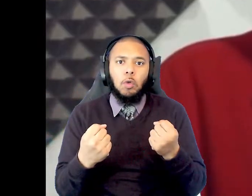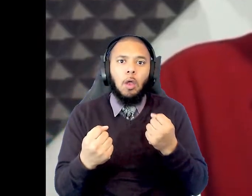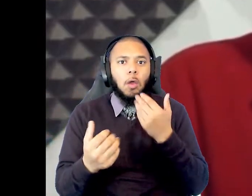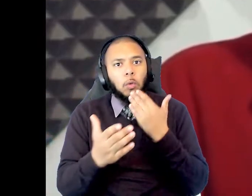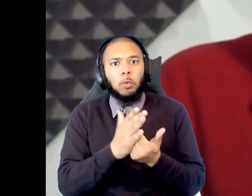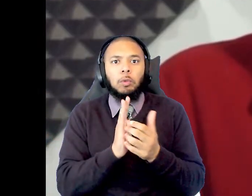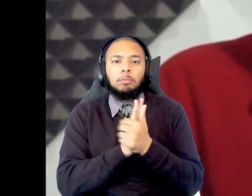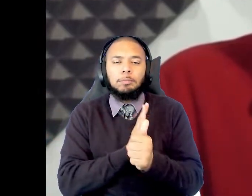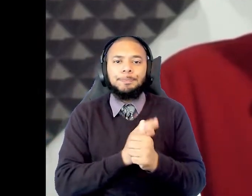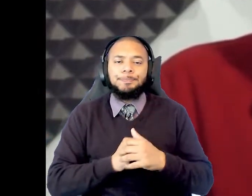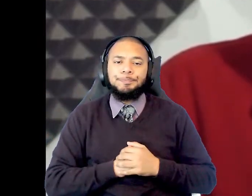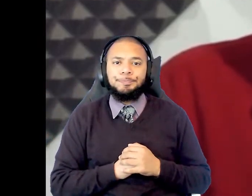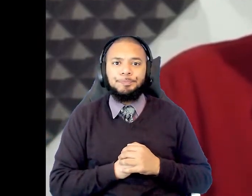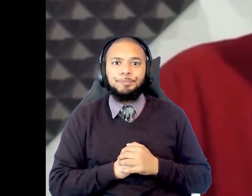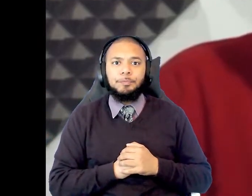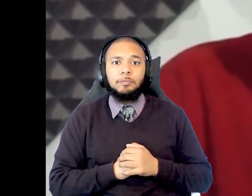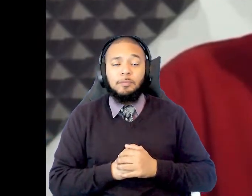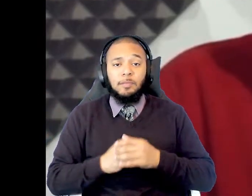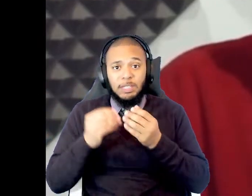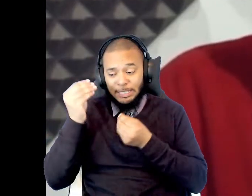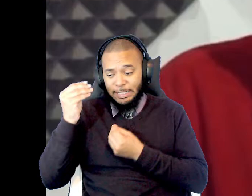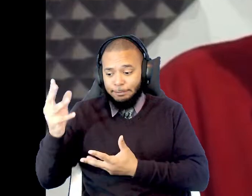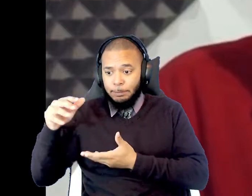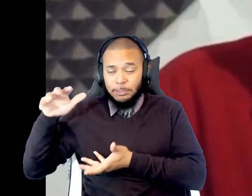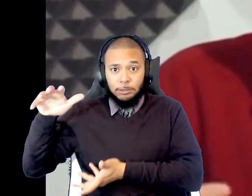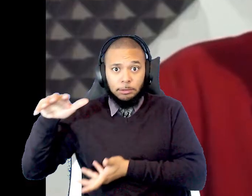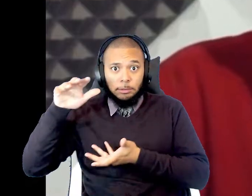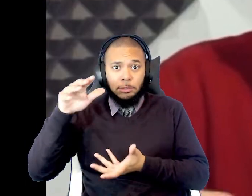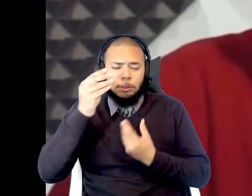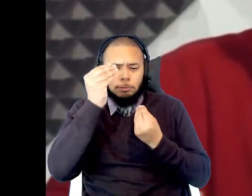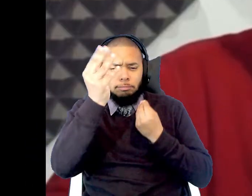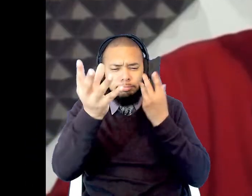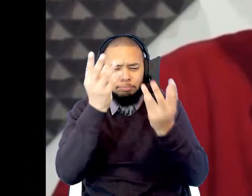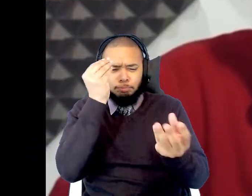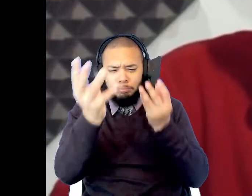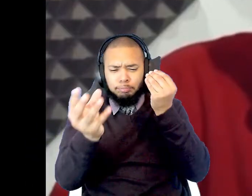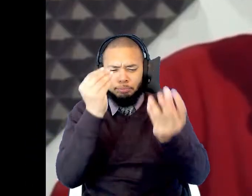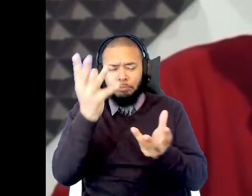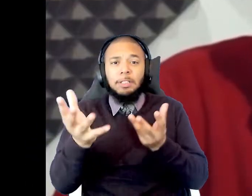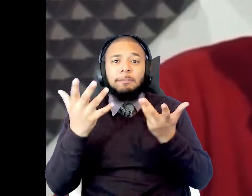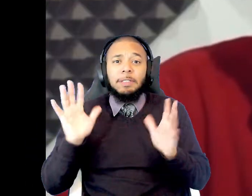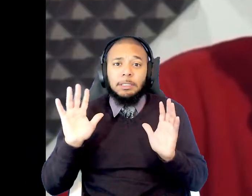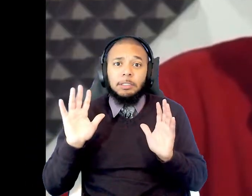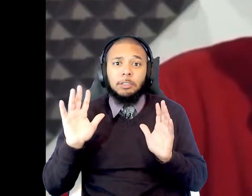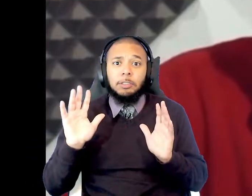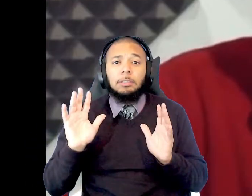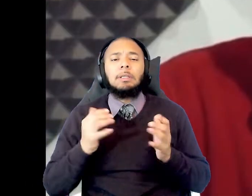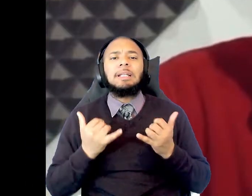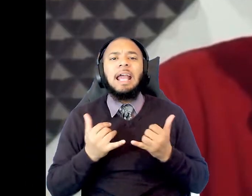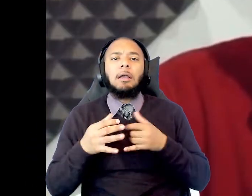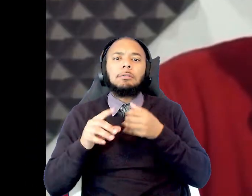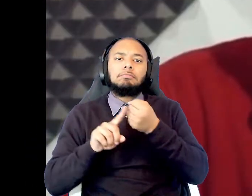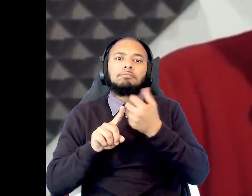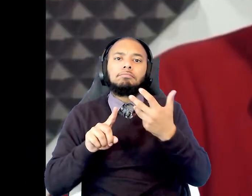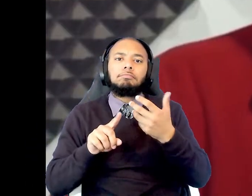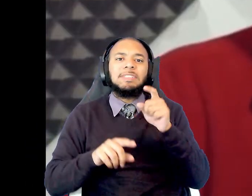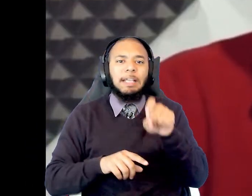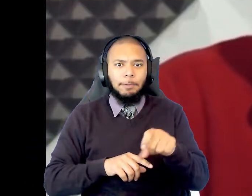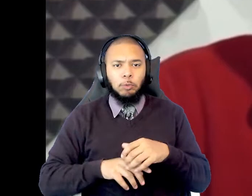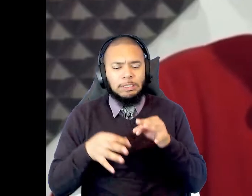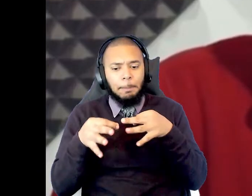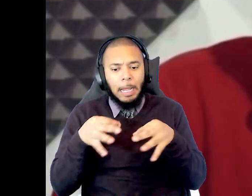you've presented all of this information, all of this data, it needs to be explained in some way, right?